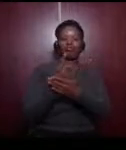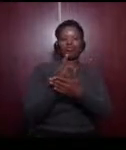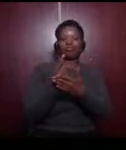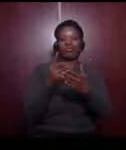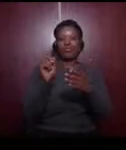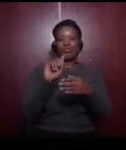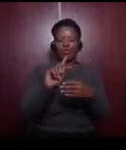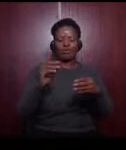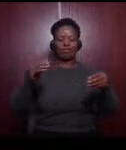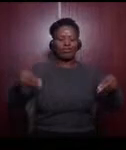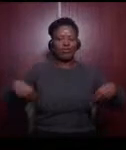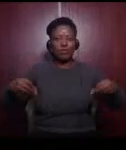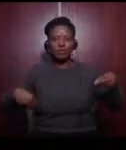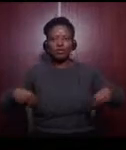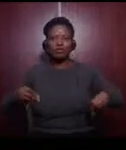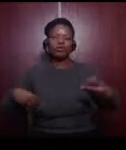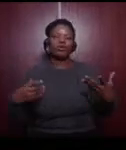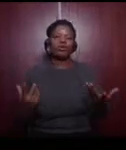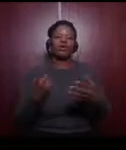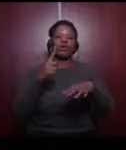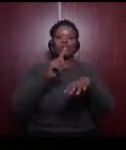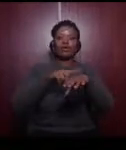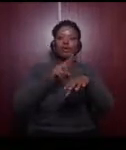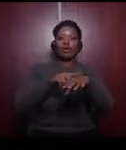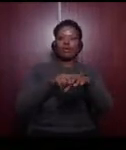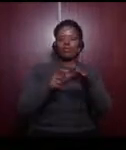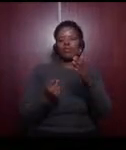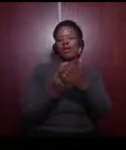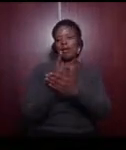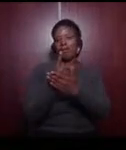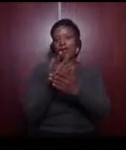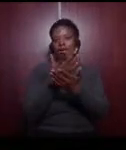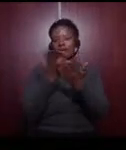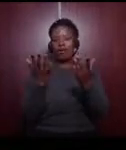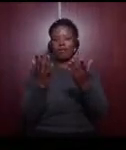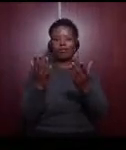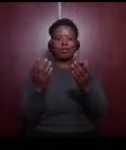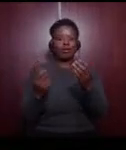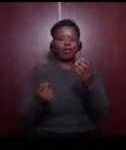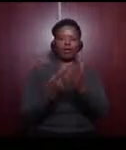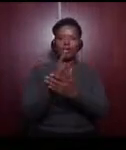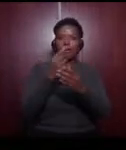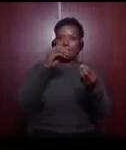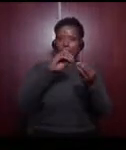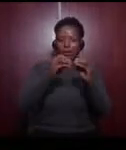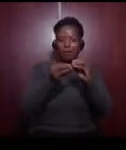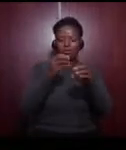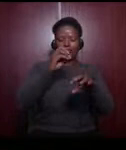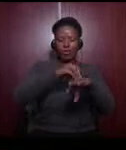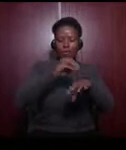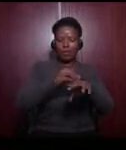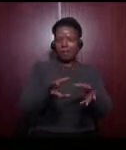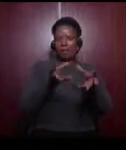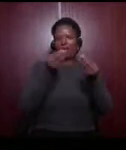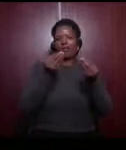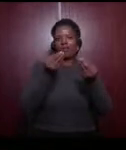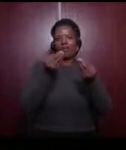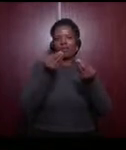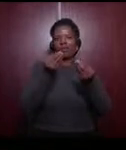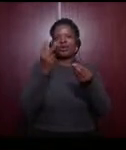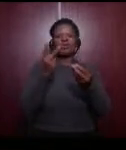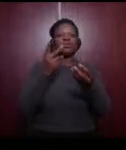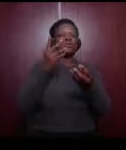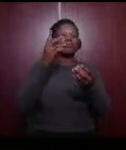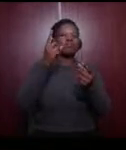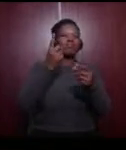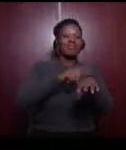consumes time of the victims who have been affected by whatever situation that we've been through. So I wanted to know from